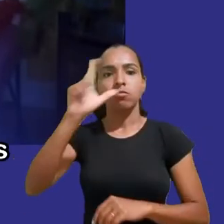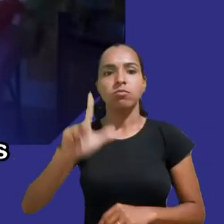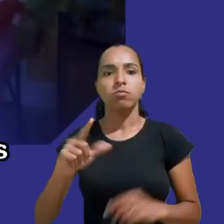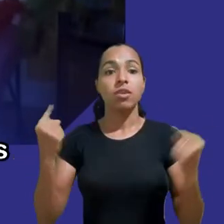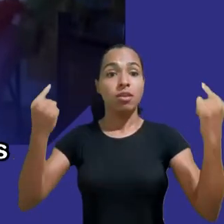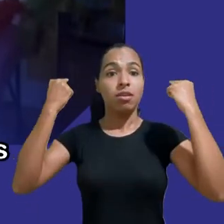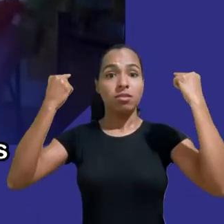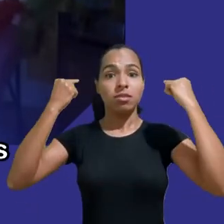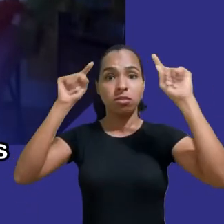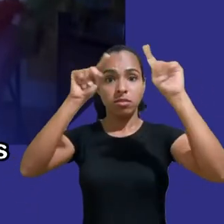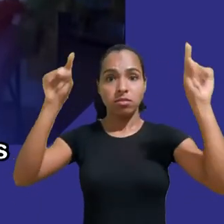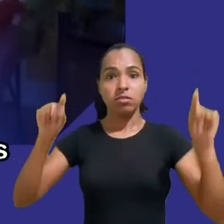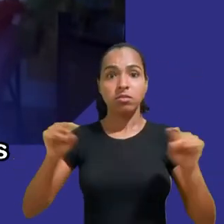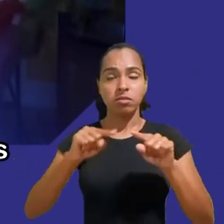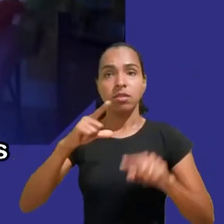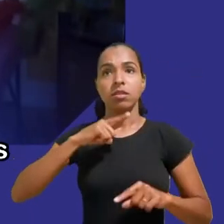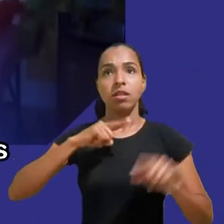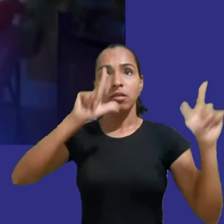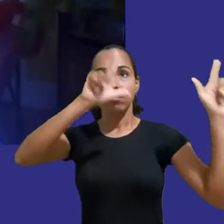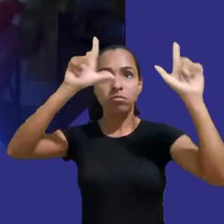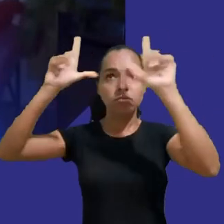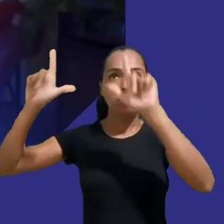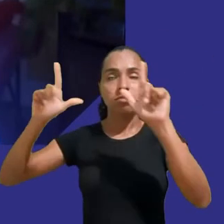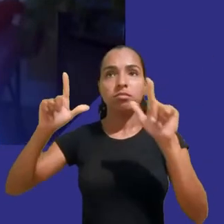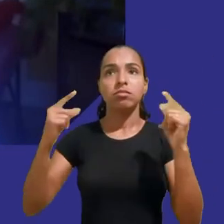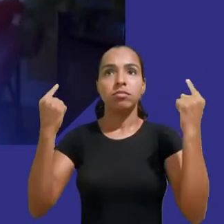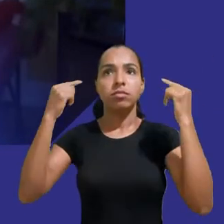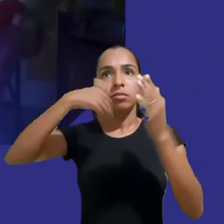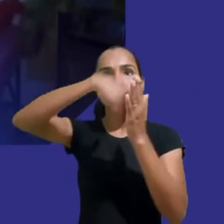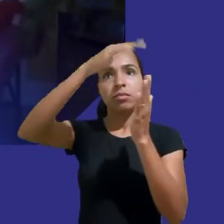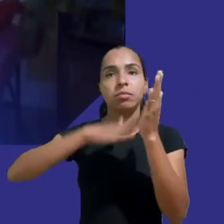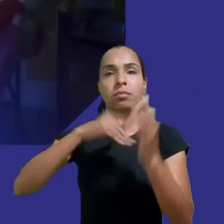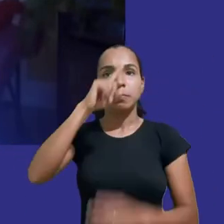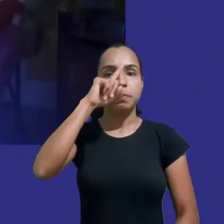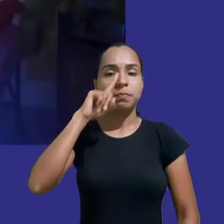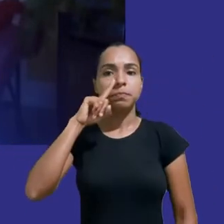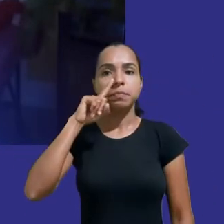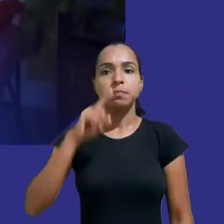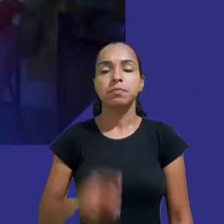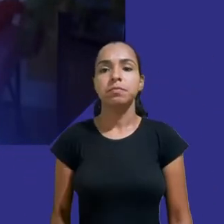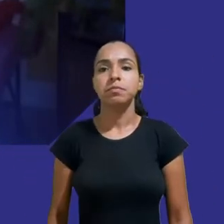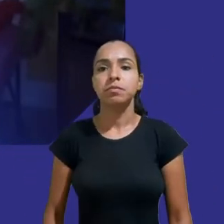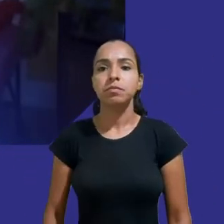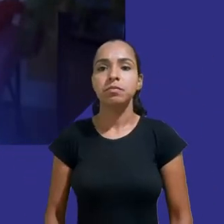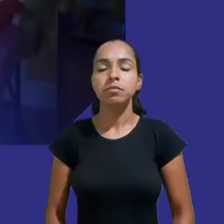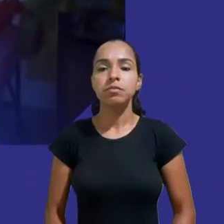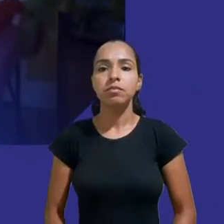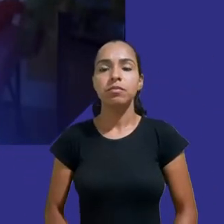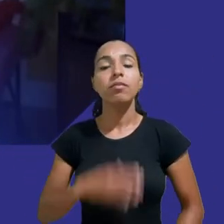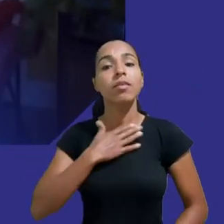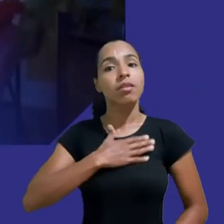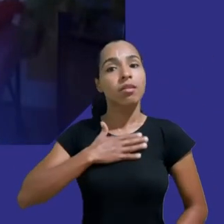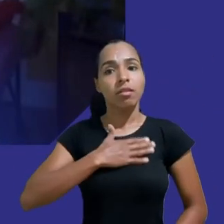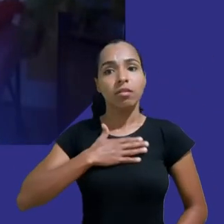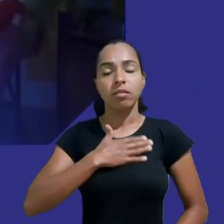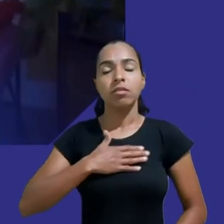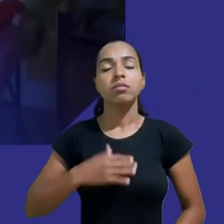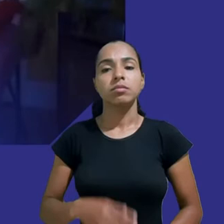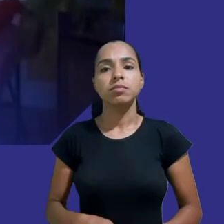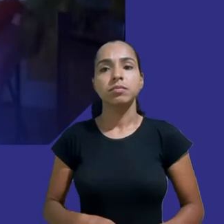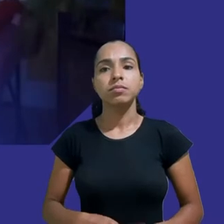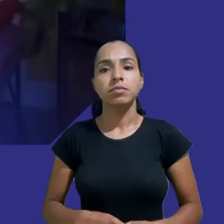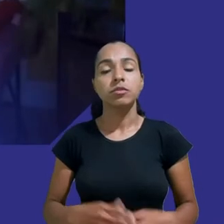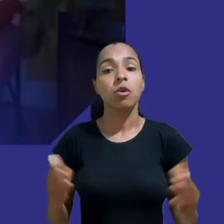some pictures and a yellow wall I am so pleased to be joined today by Duncan McCann who recently